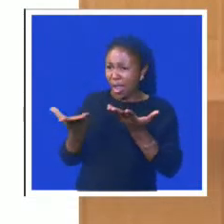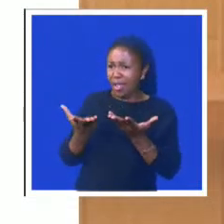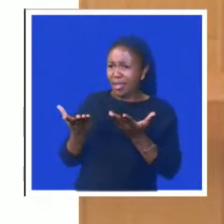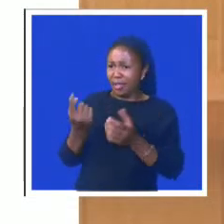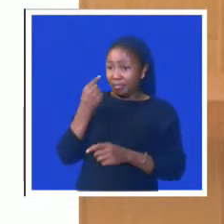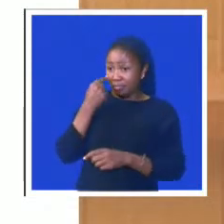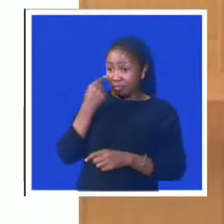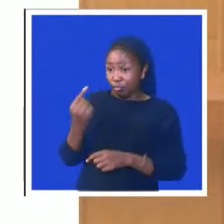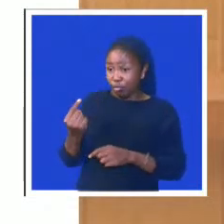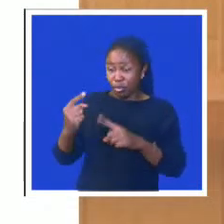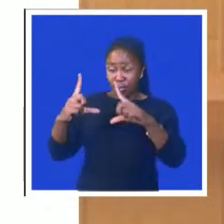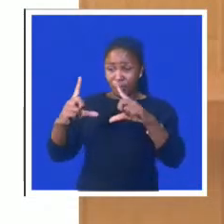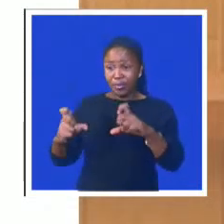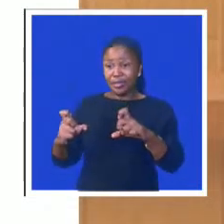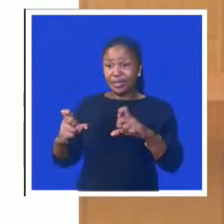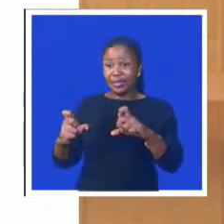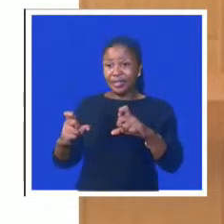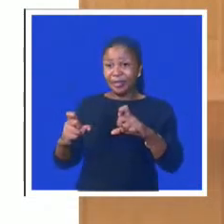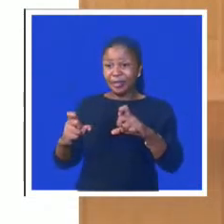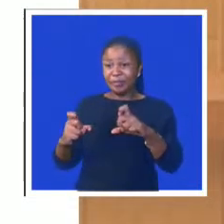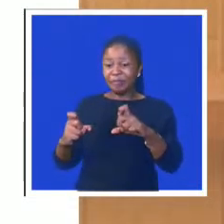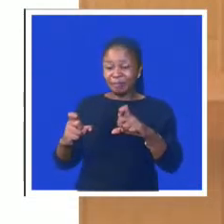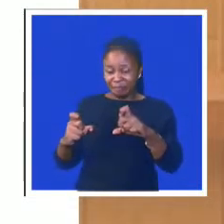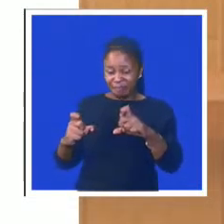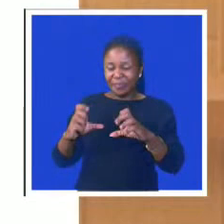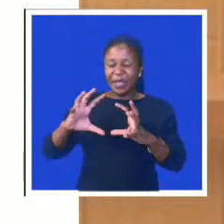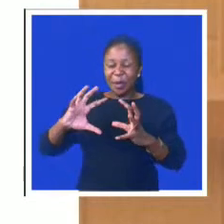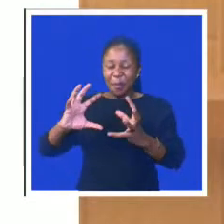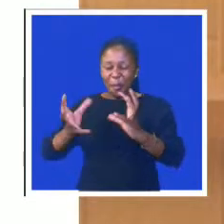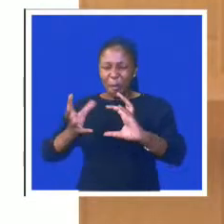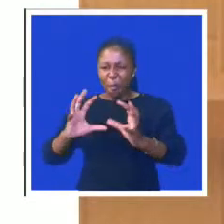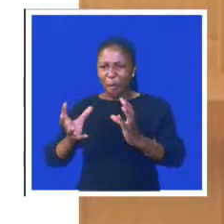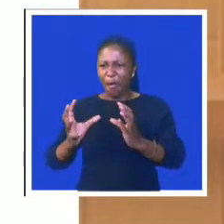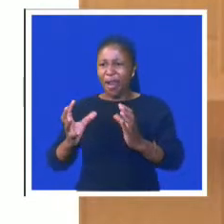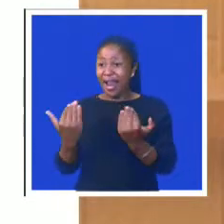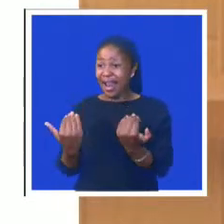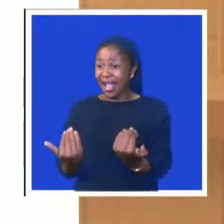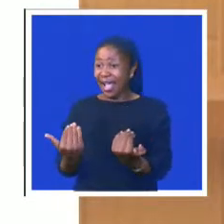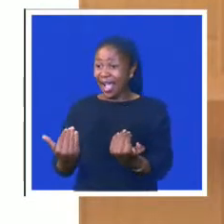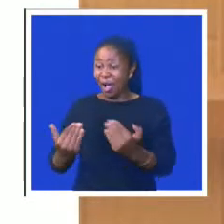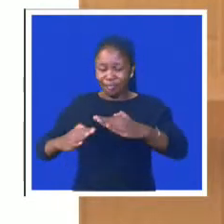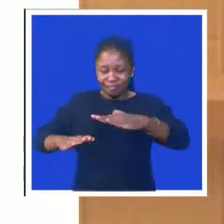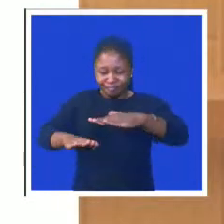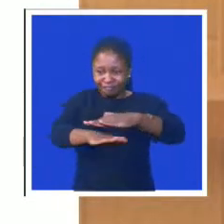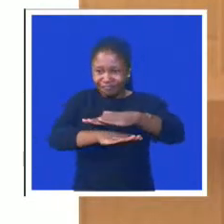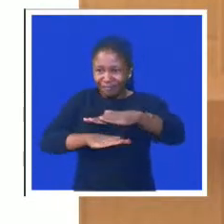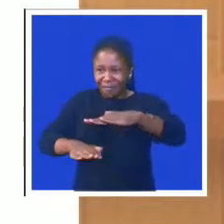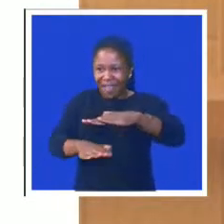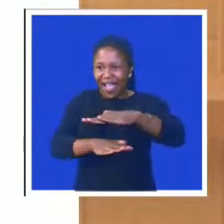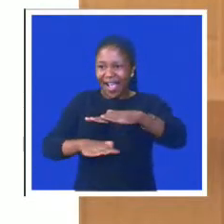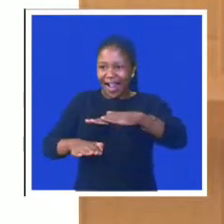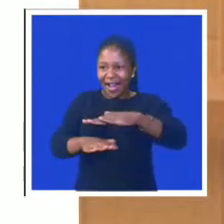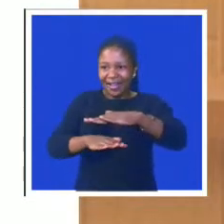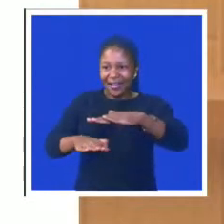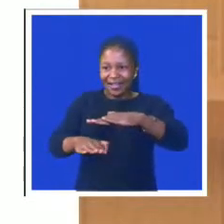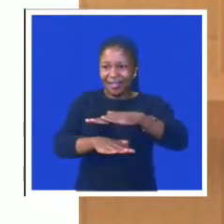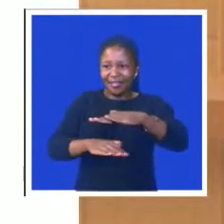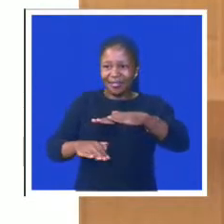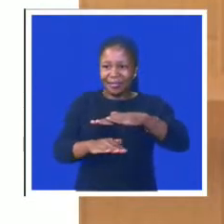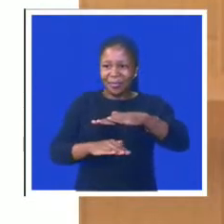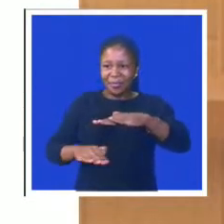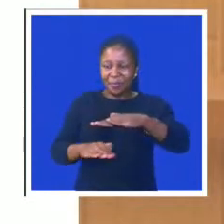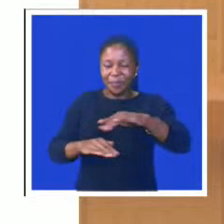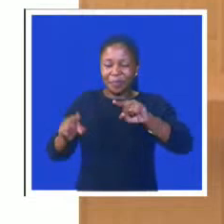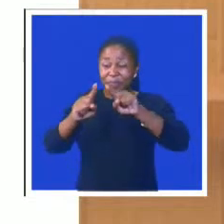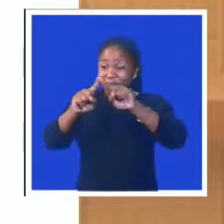that's correct. The ball is under the box.